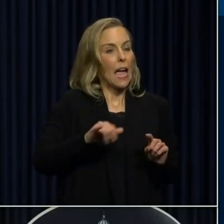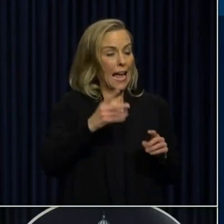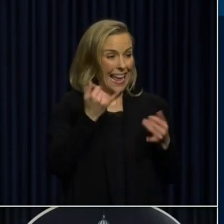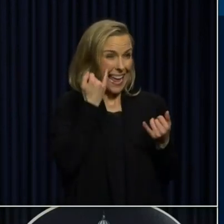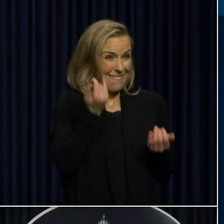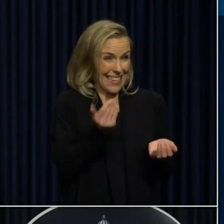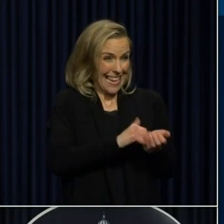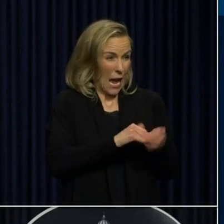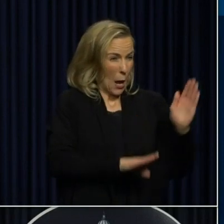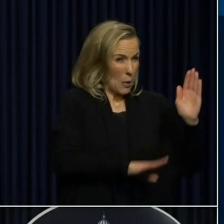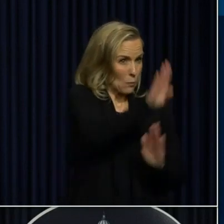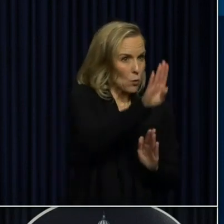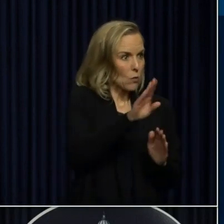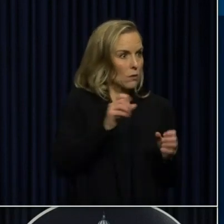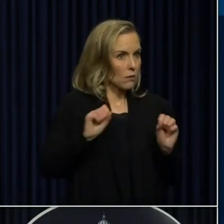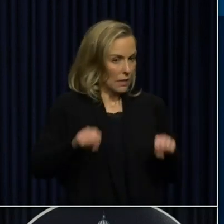spike.